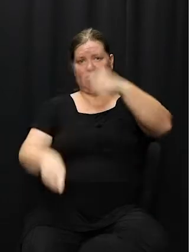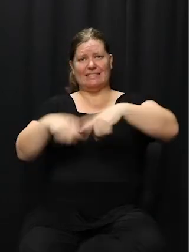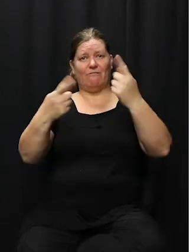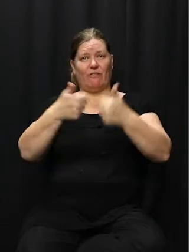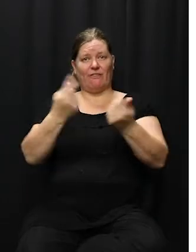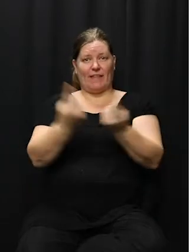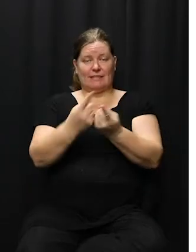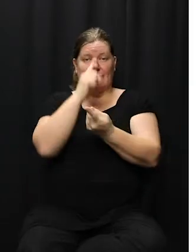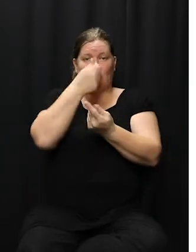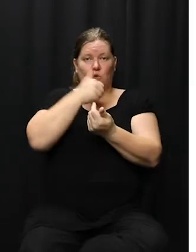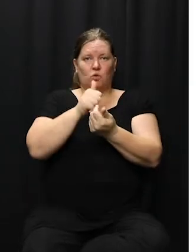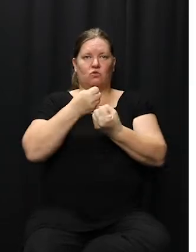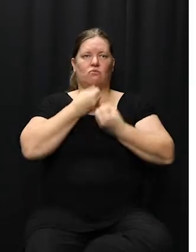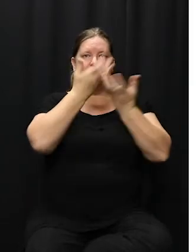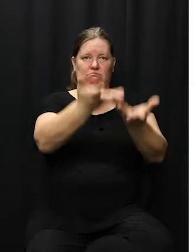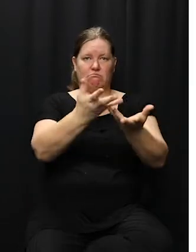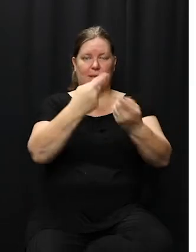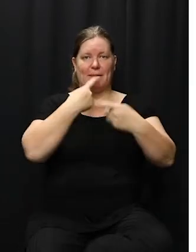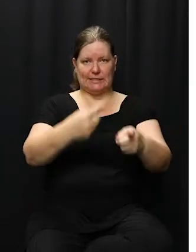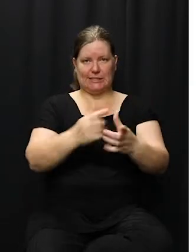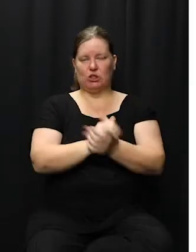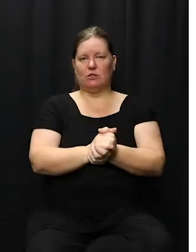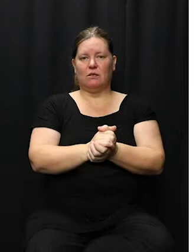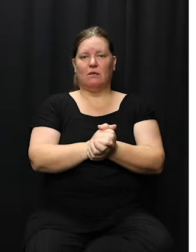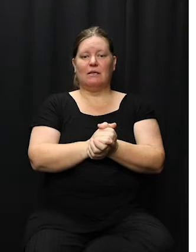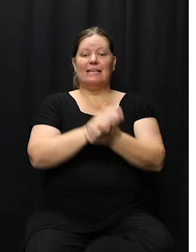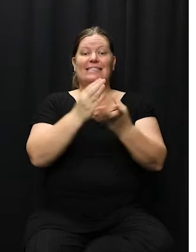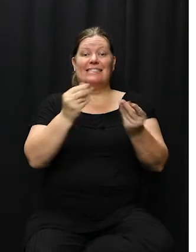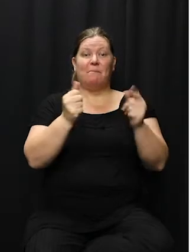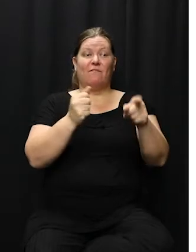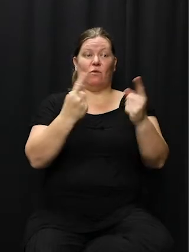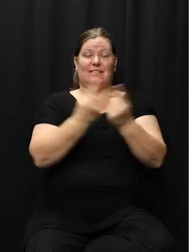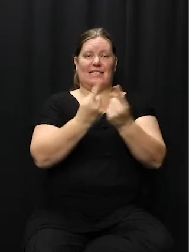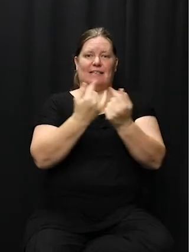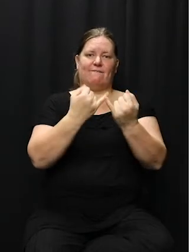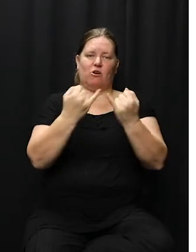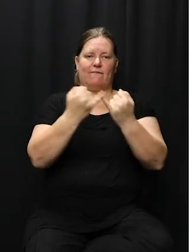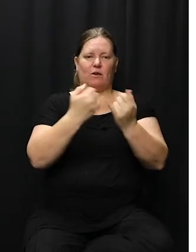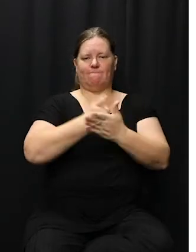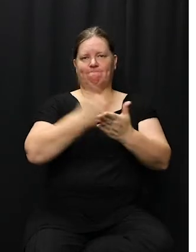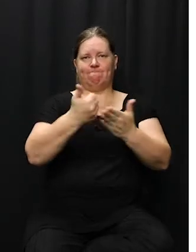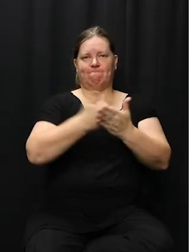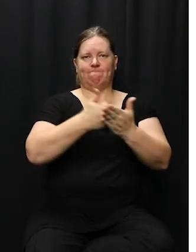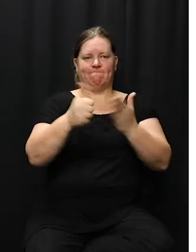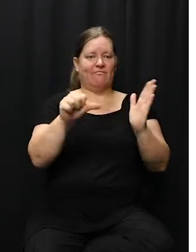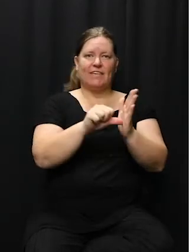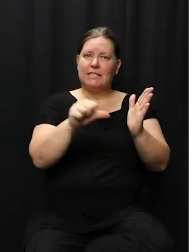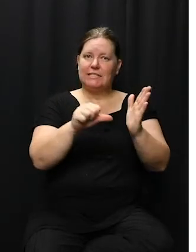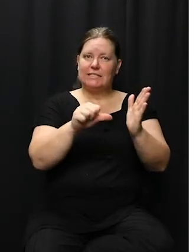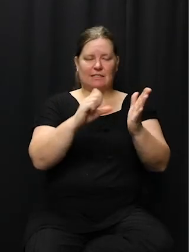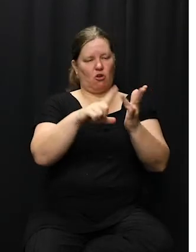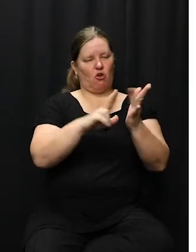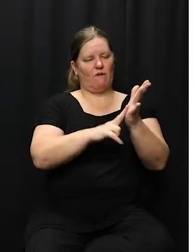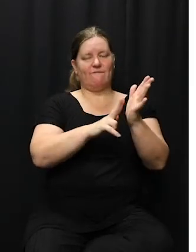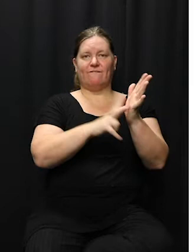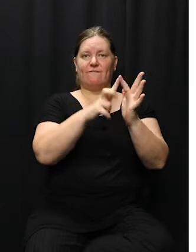can use to express a message. Some of those things are very conventionalized and fixed,